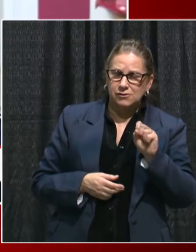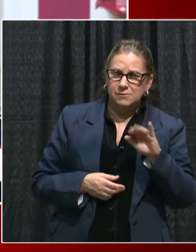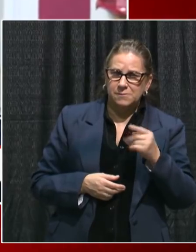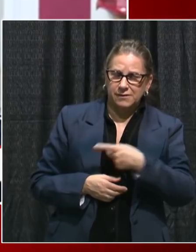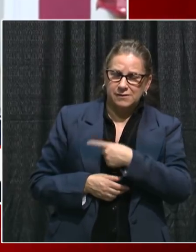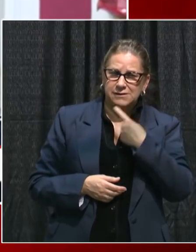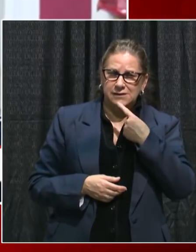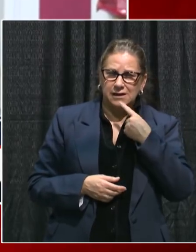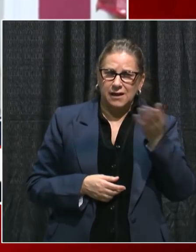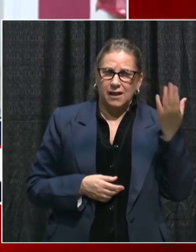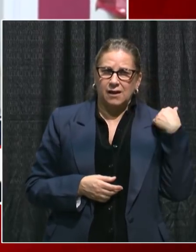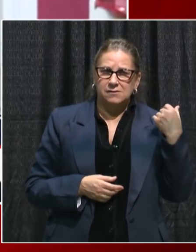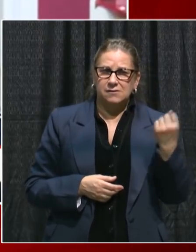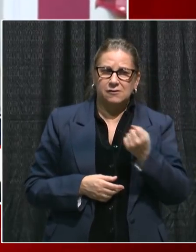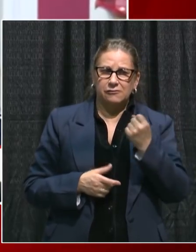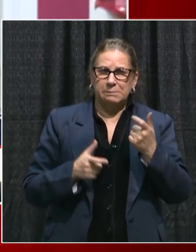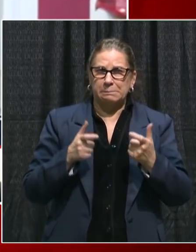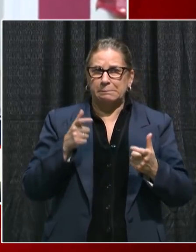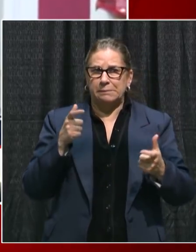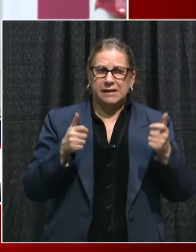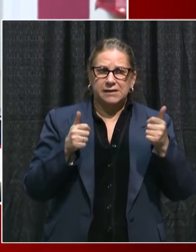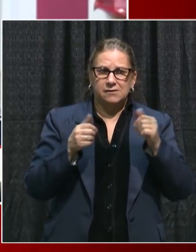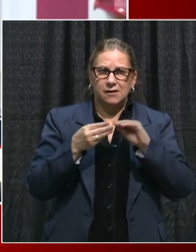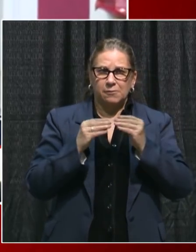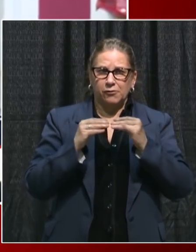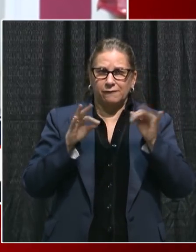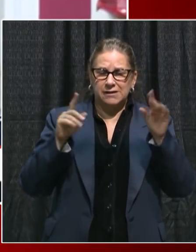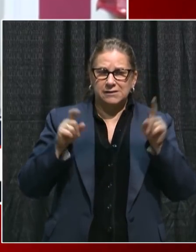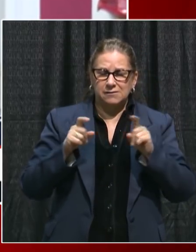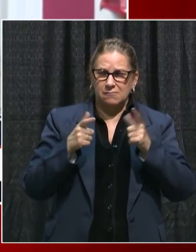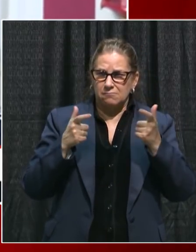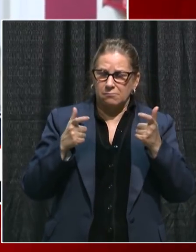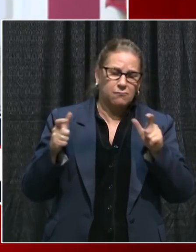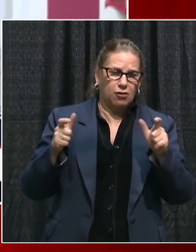was at the public lab and that was 289?